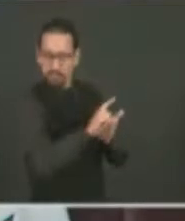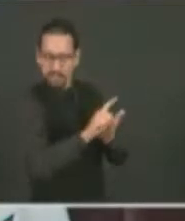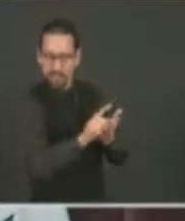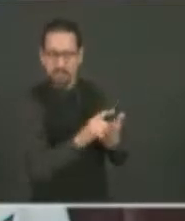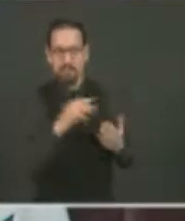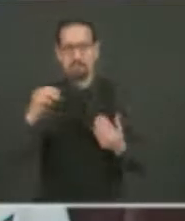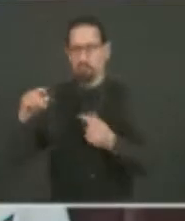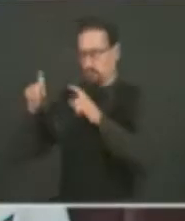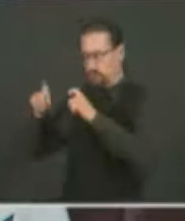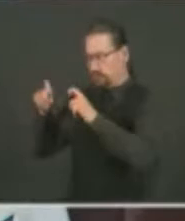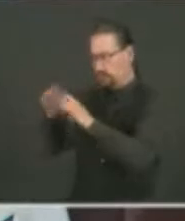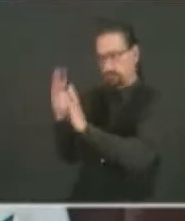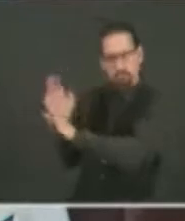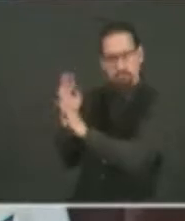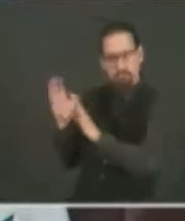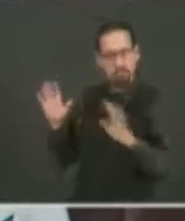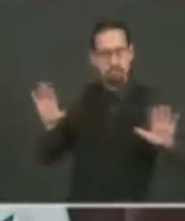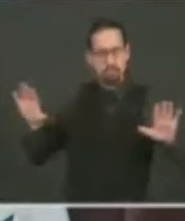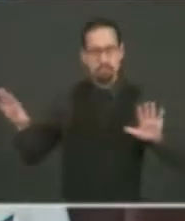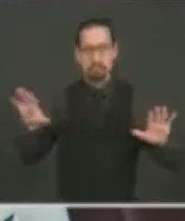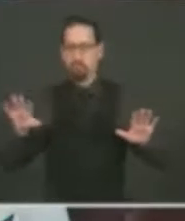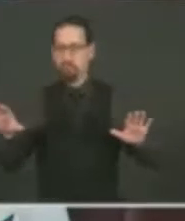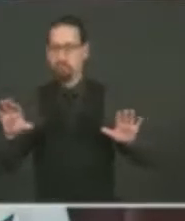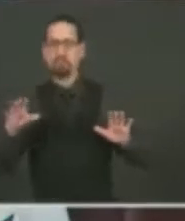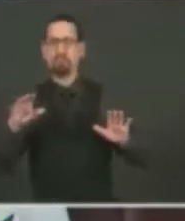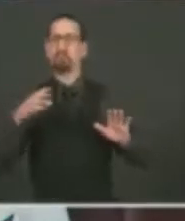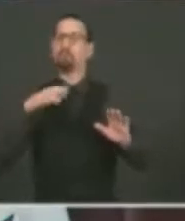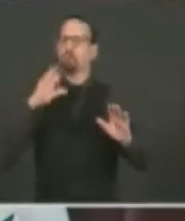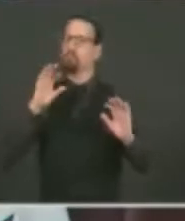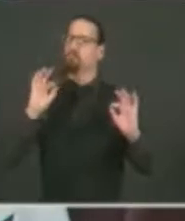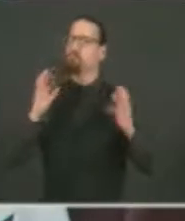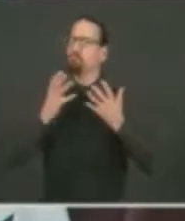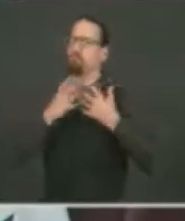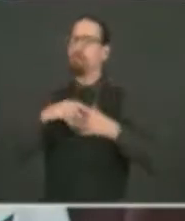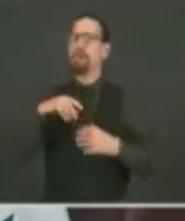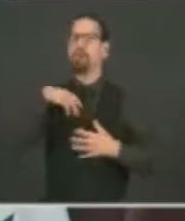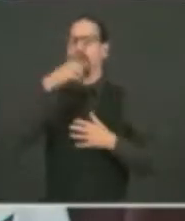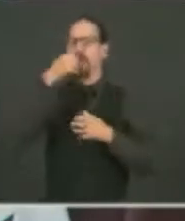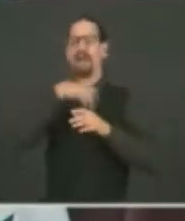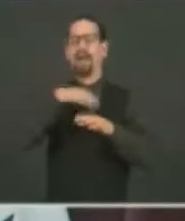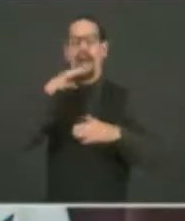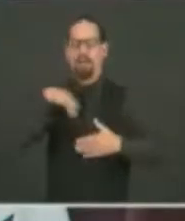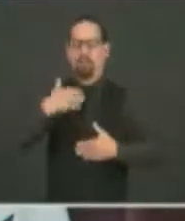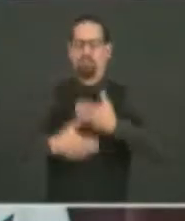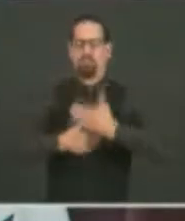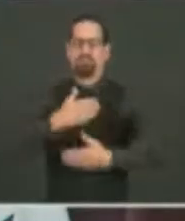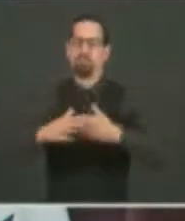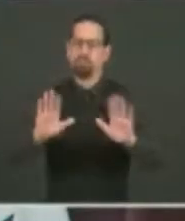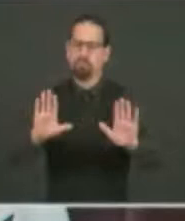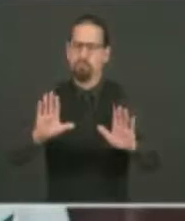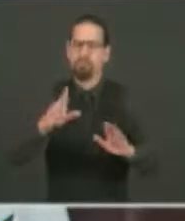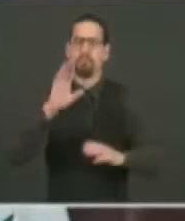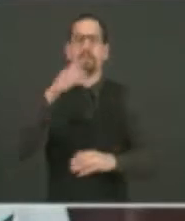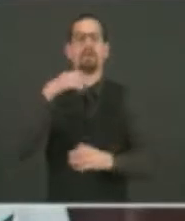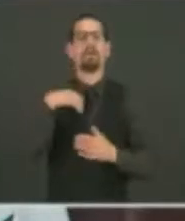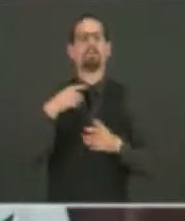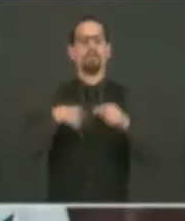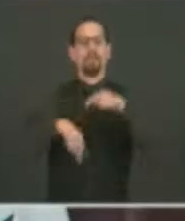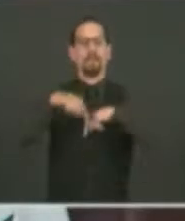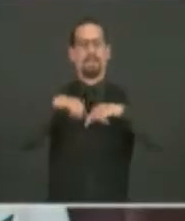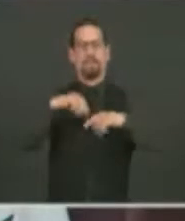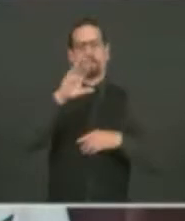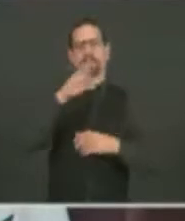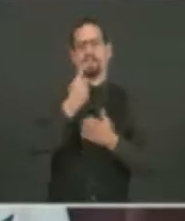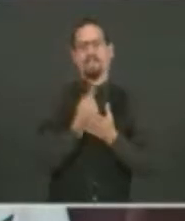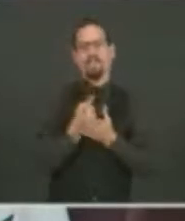folks how it's supposed to work. Last week, we had an incident in Providence where more than a dozen